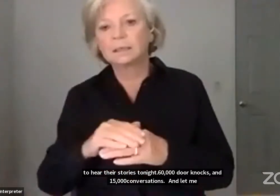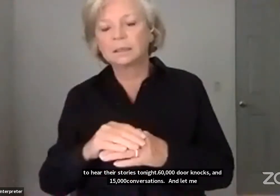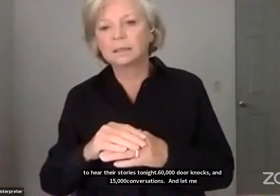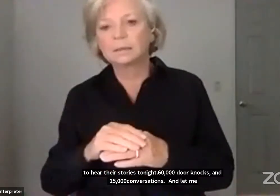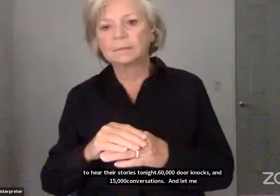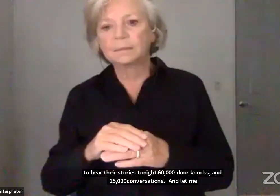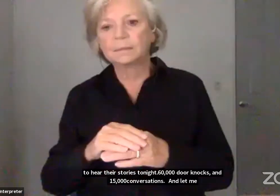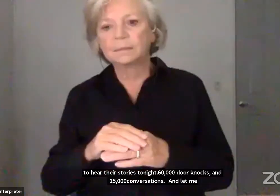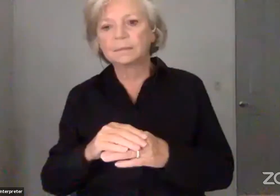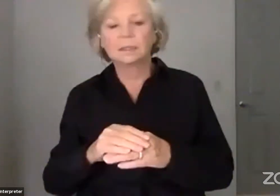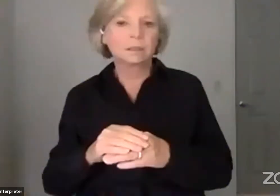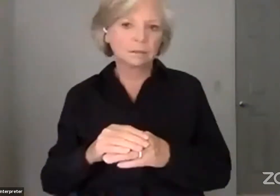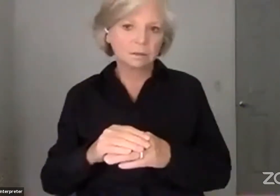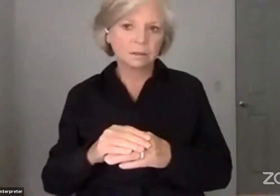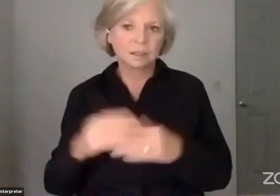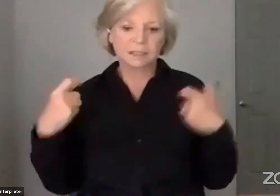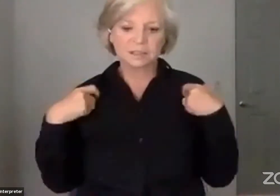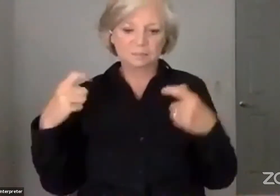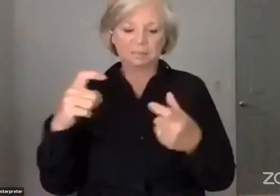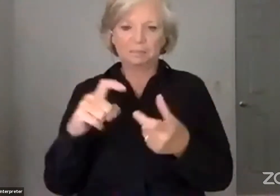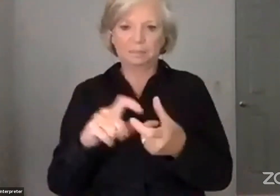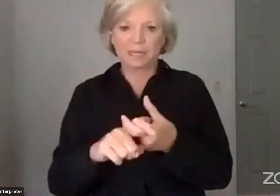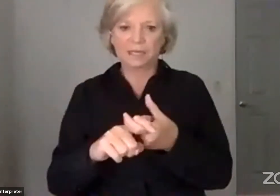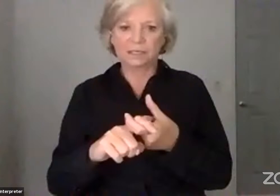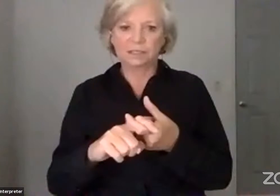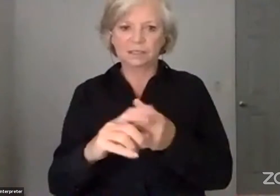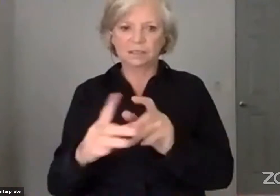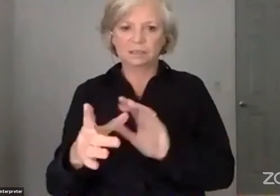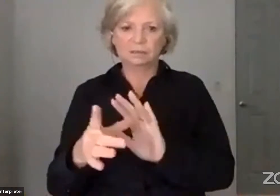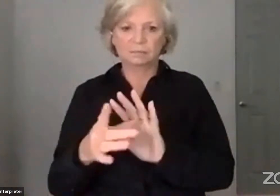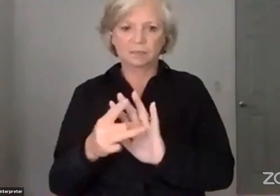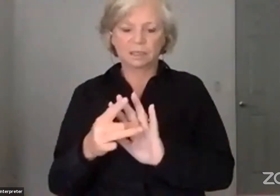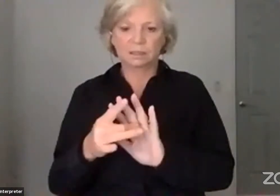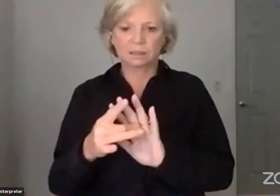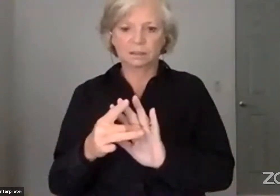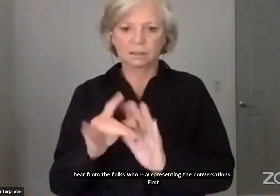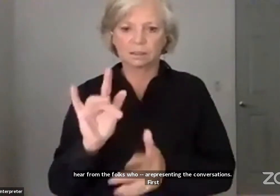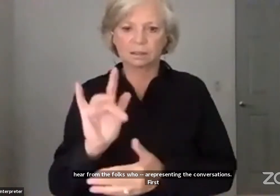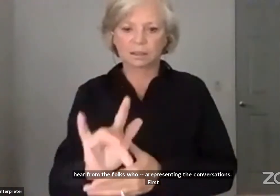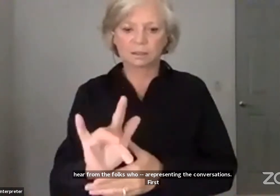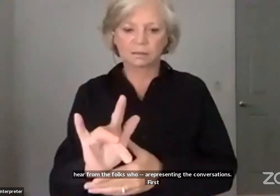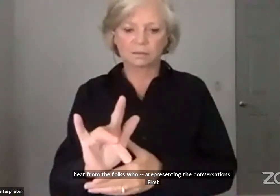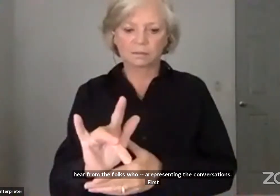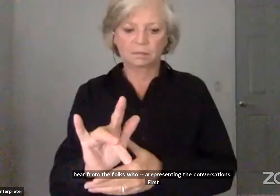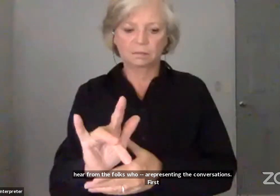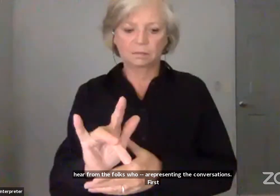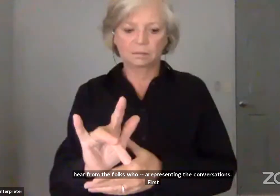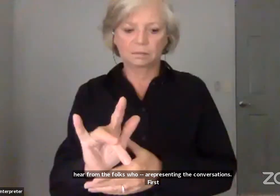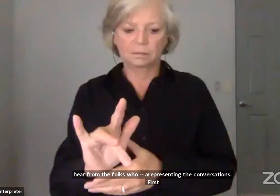you don't speak Spanish and you've not selected the English channel, I want to make sure that you do.